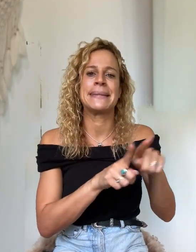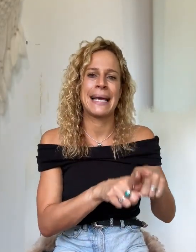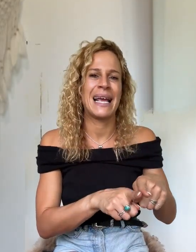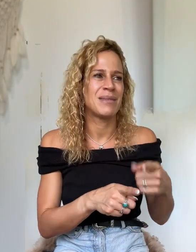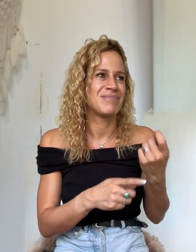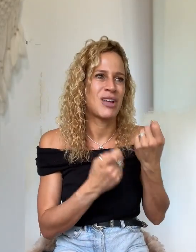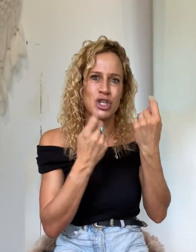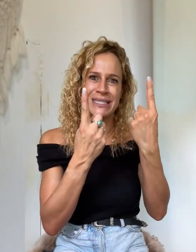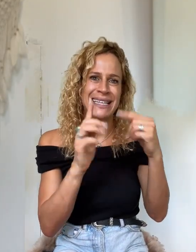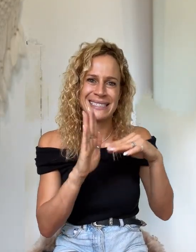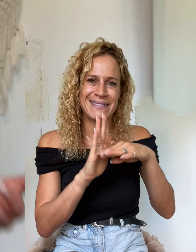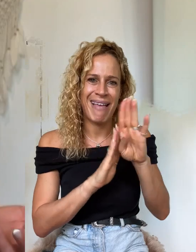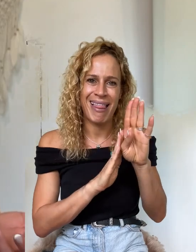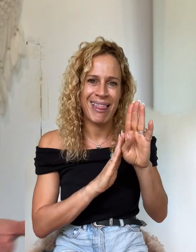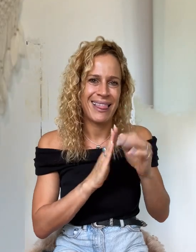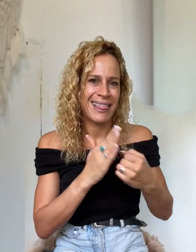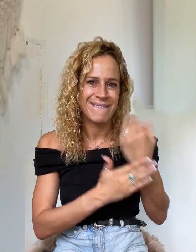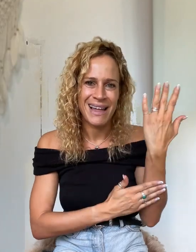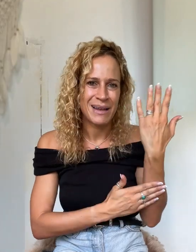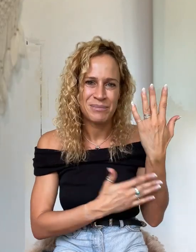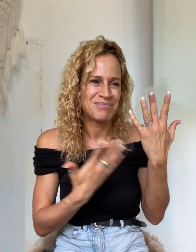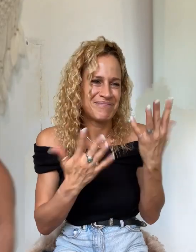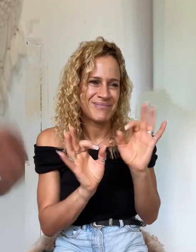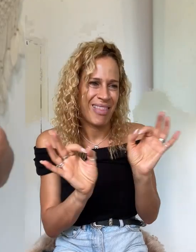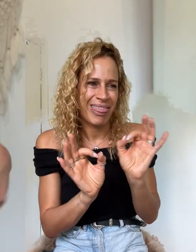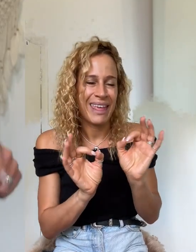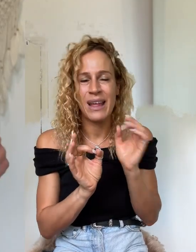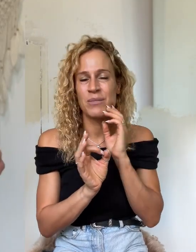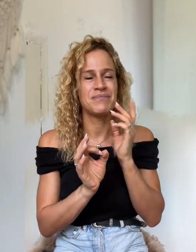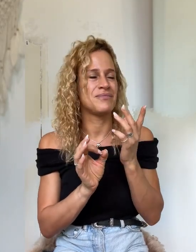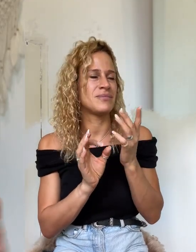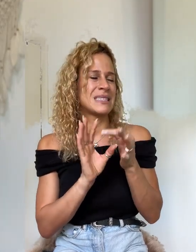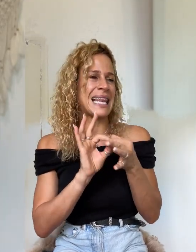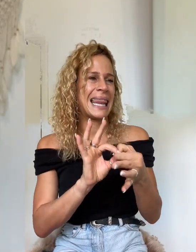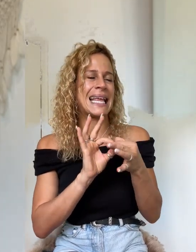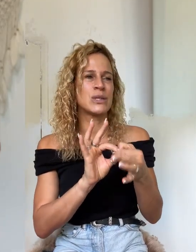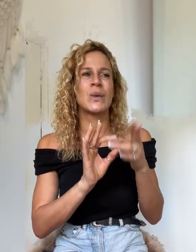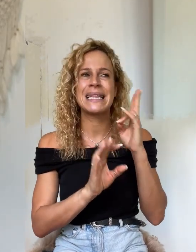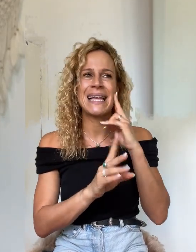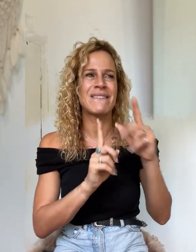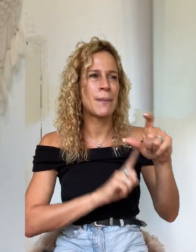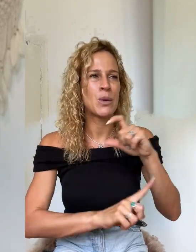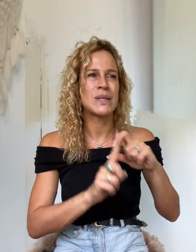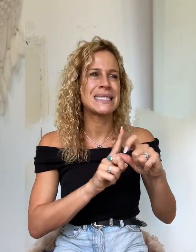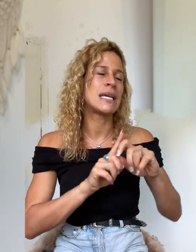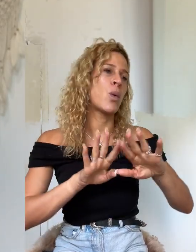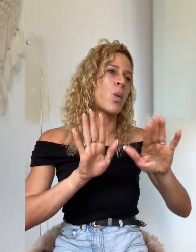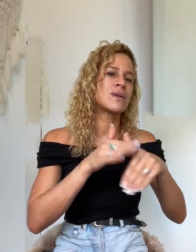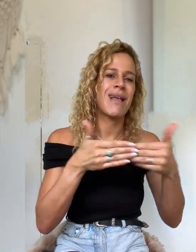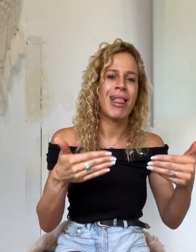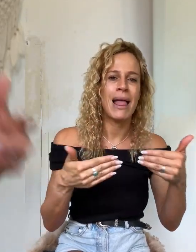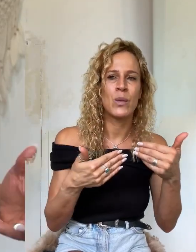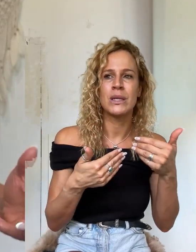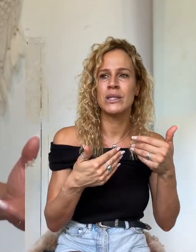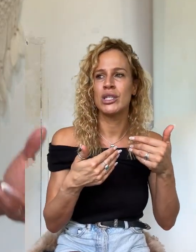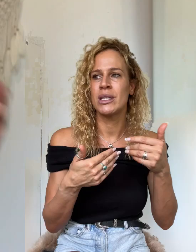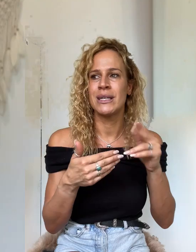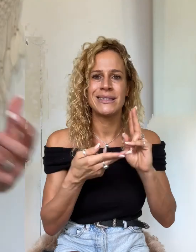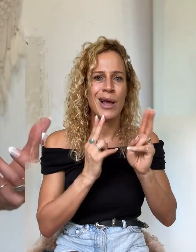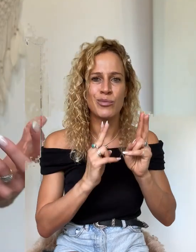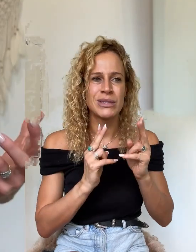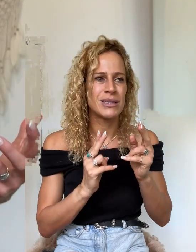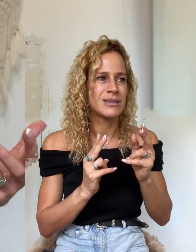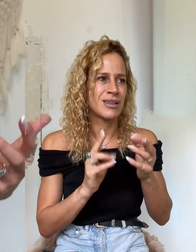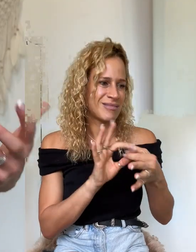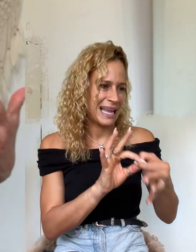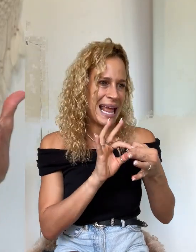really understanding it to any great level. And I wasn't around enough other interpreters and signers to be